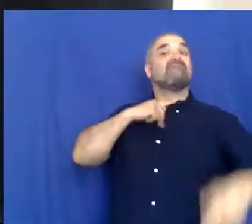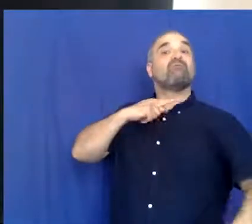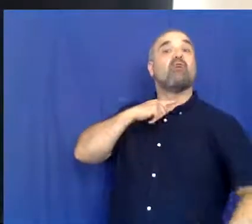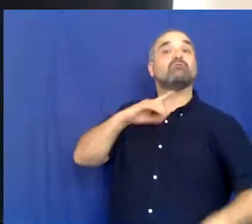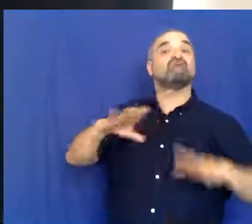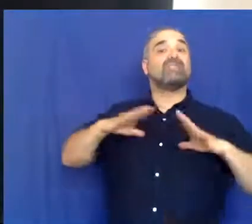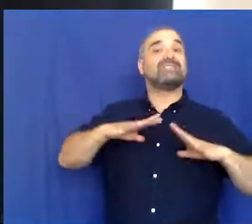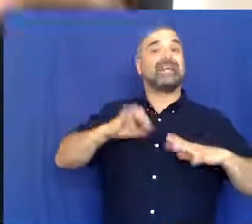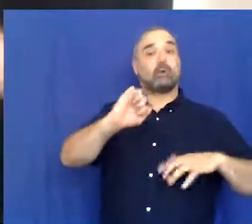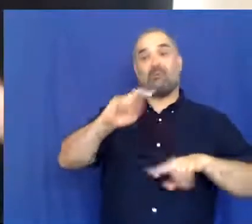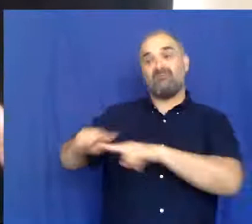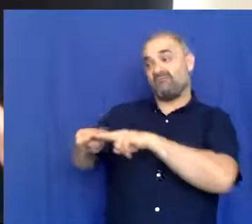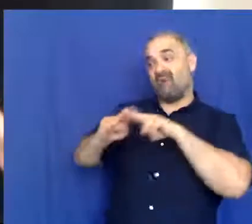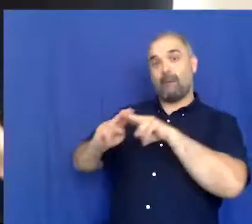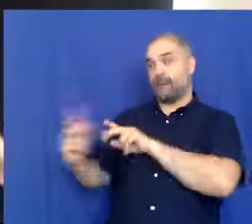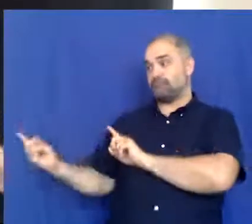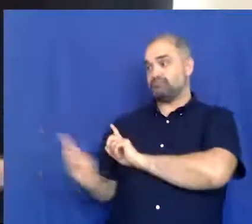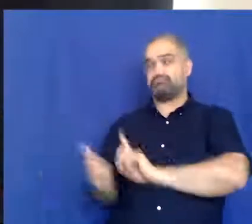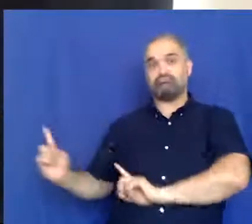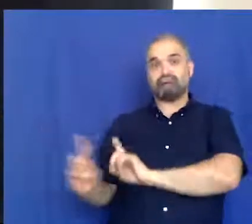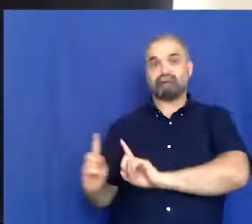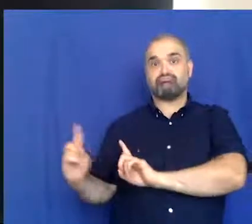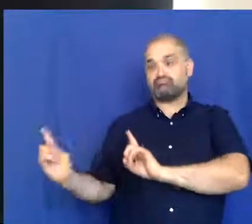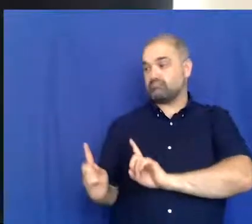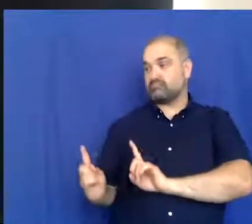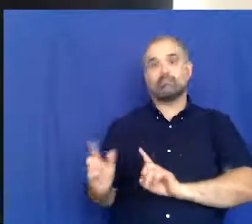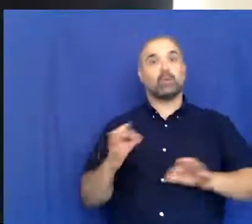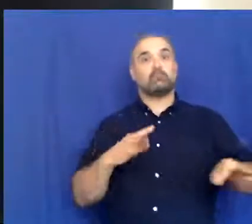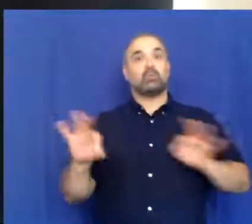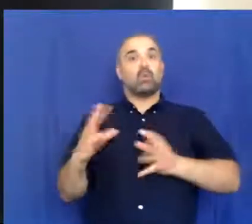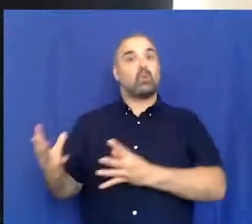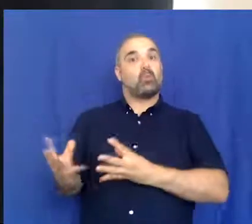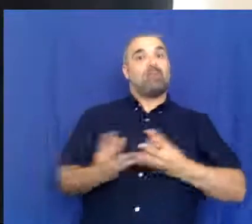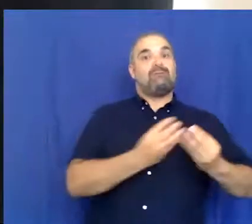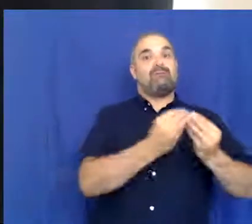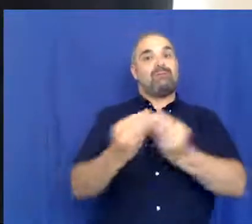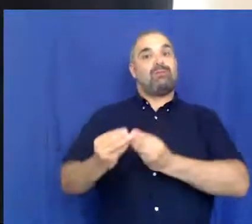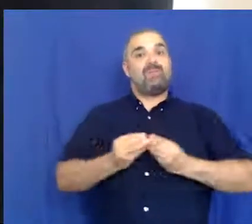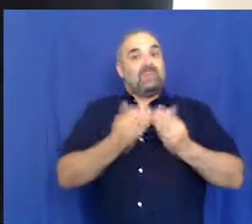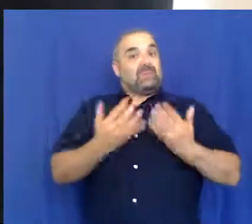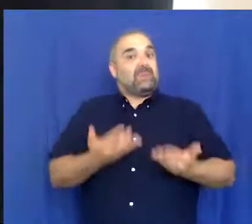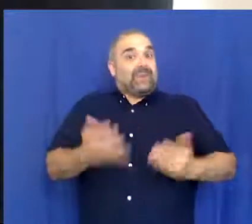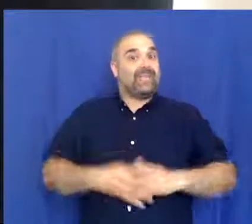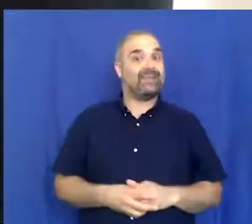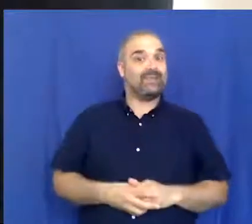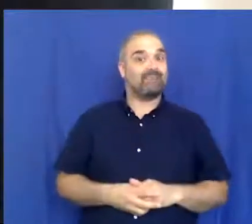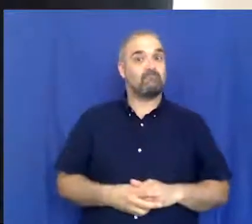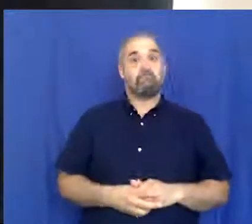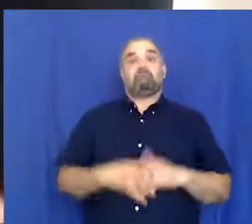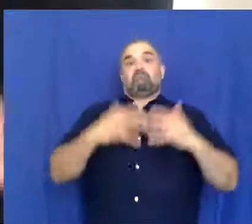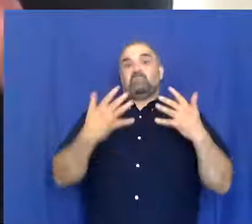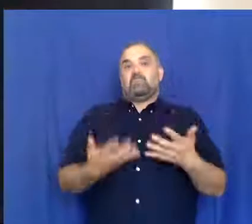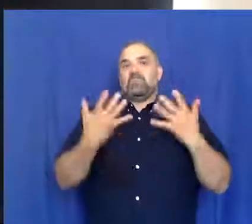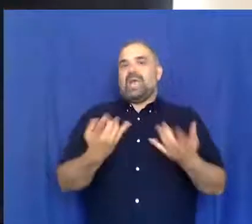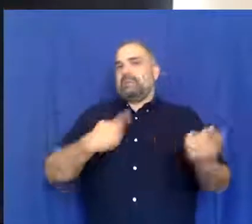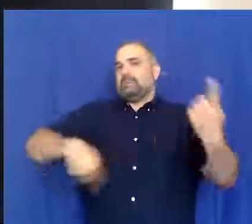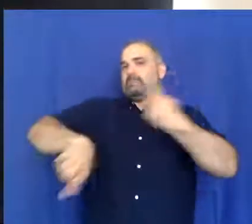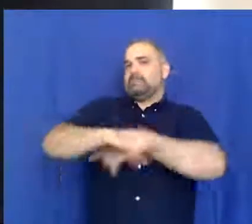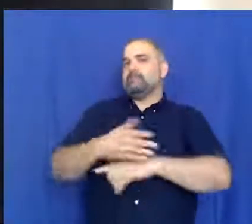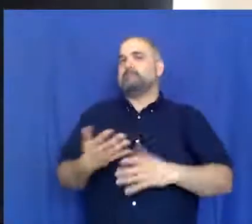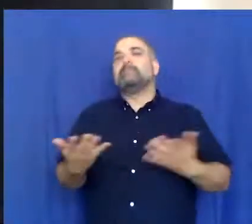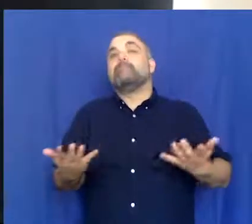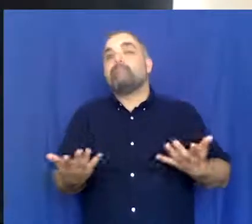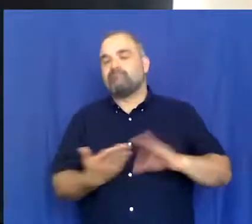ready and you've got your family ready to do some music with you today. Today we are going